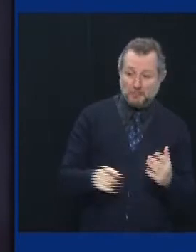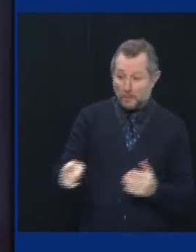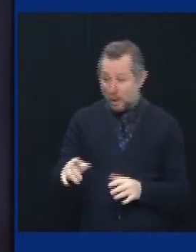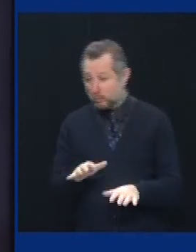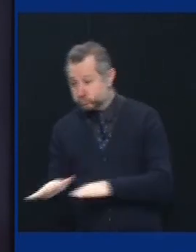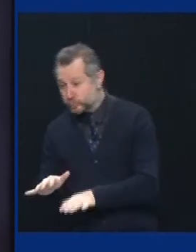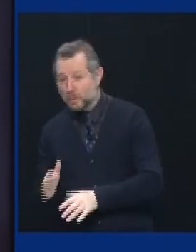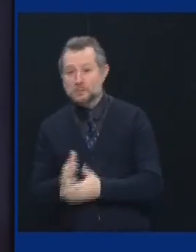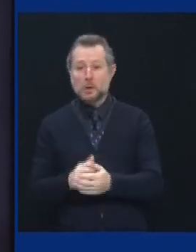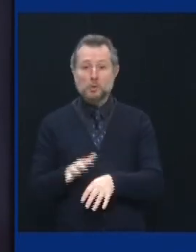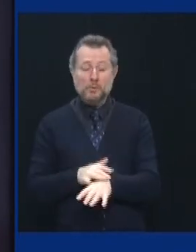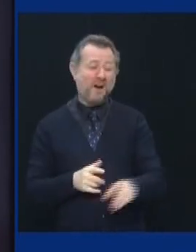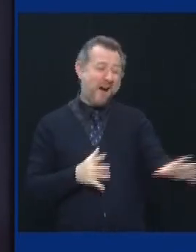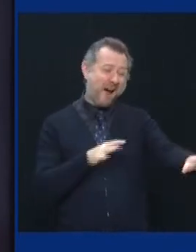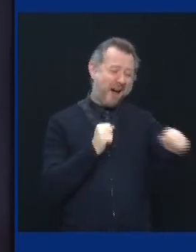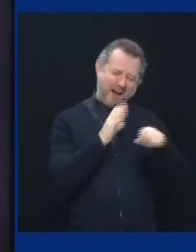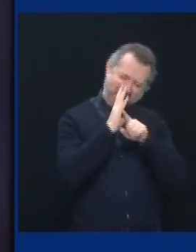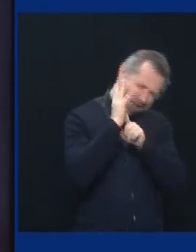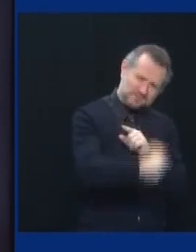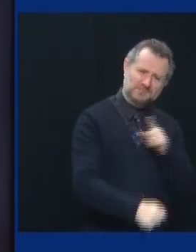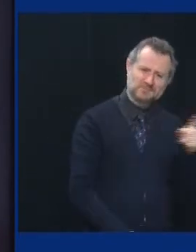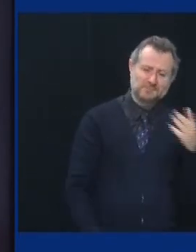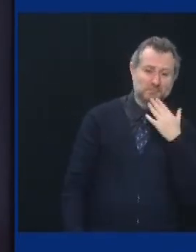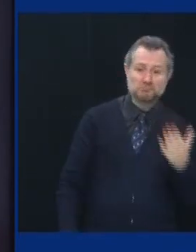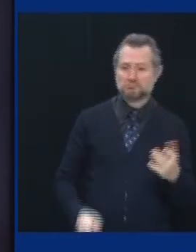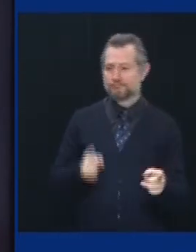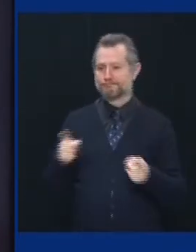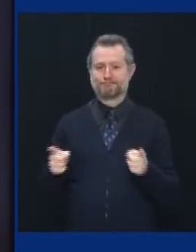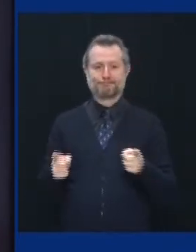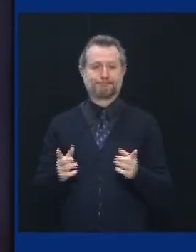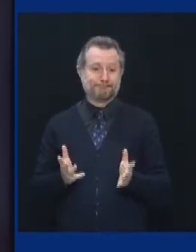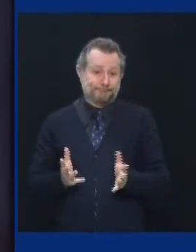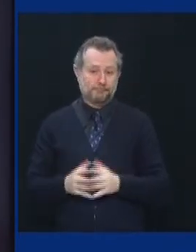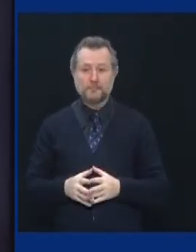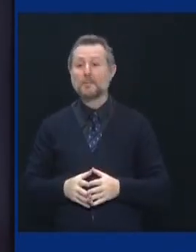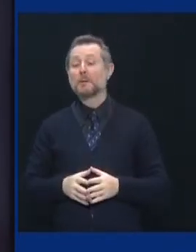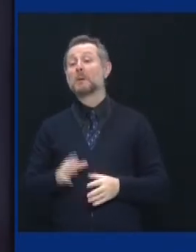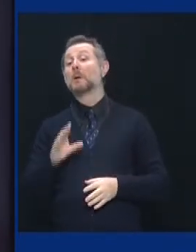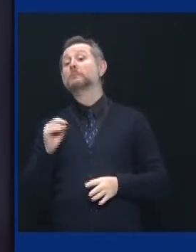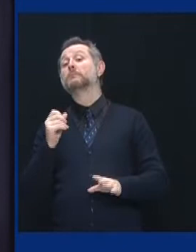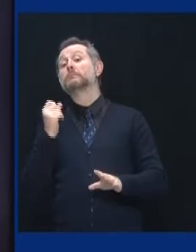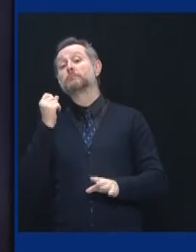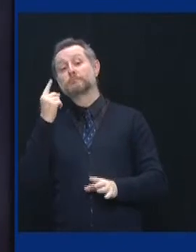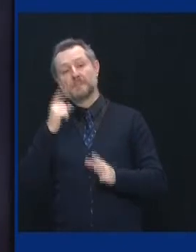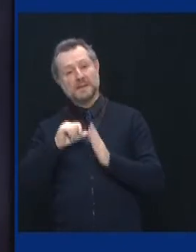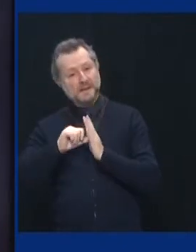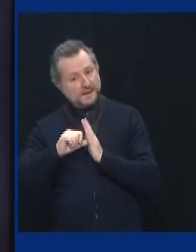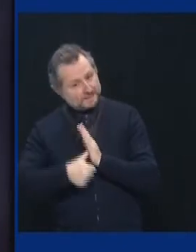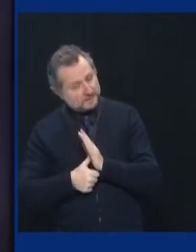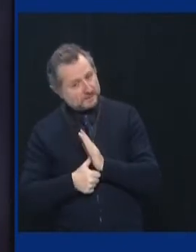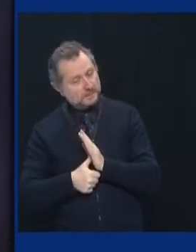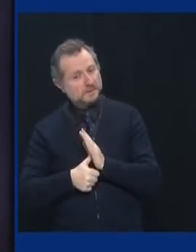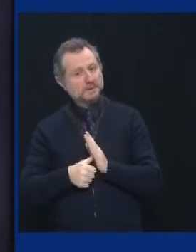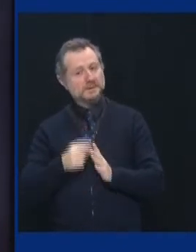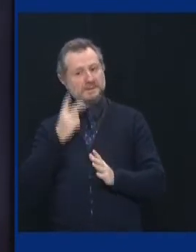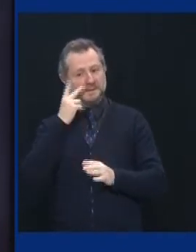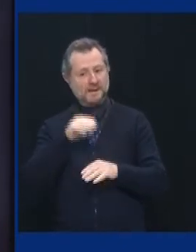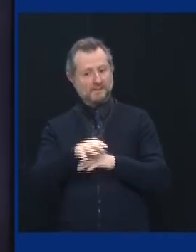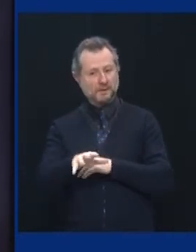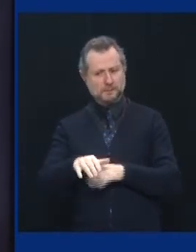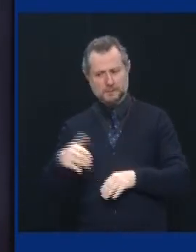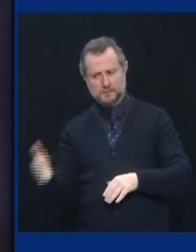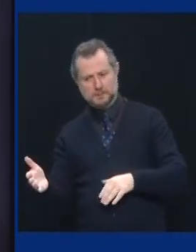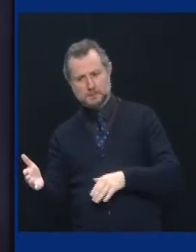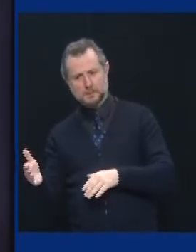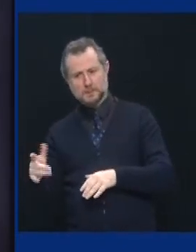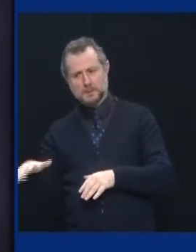think it is worth noting, and I think it will have other consequences in other areas. But